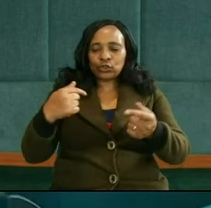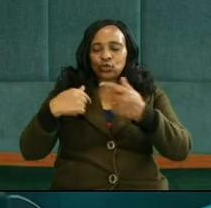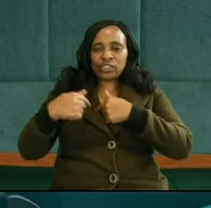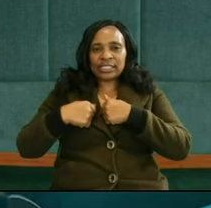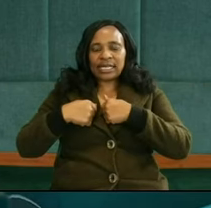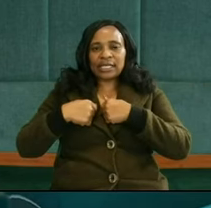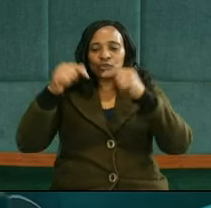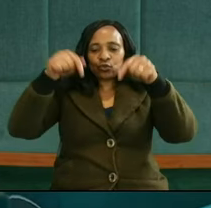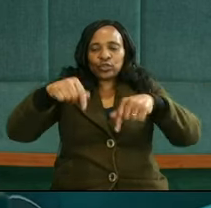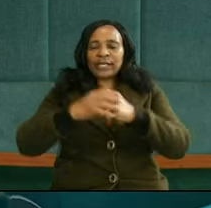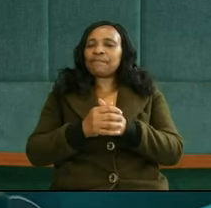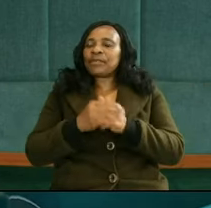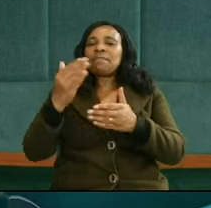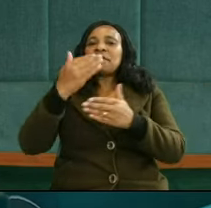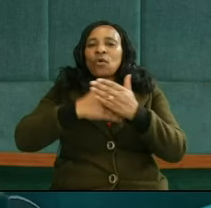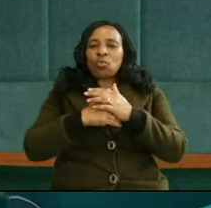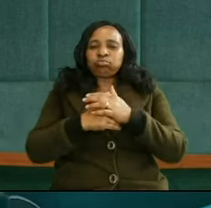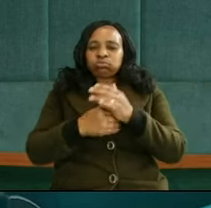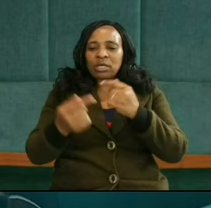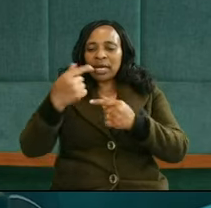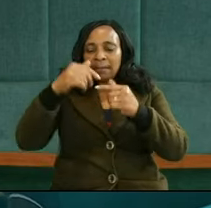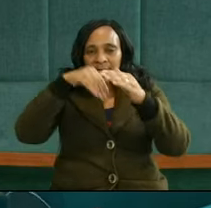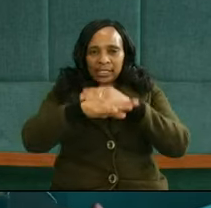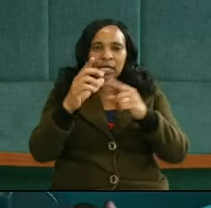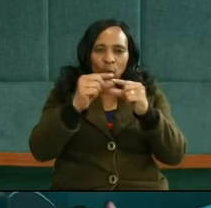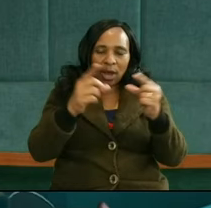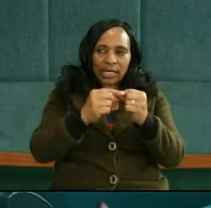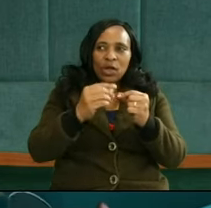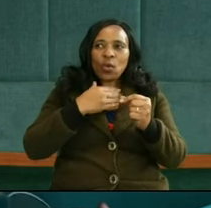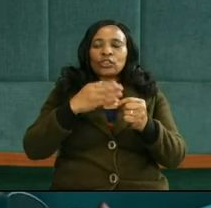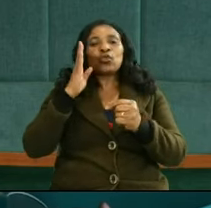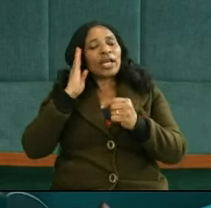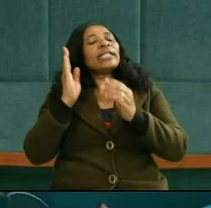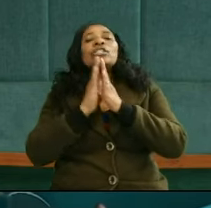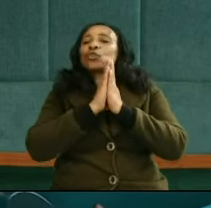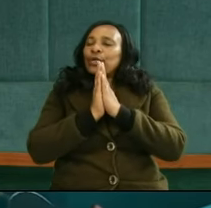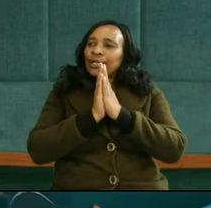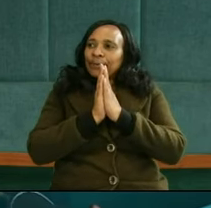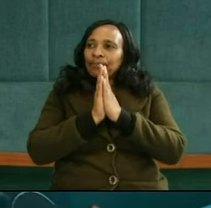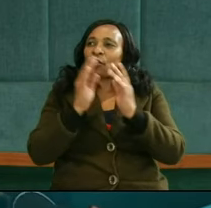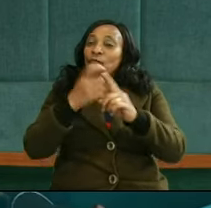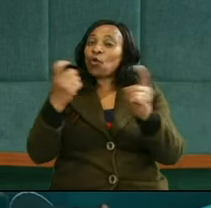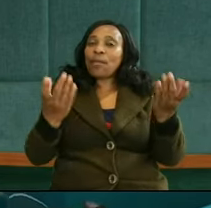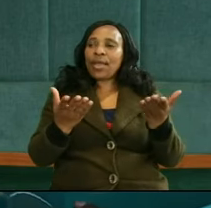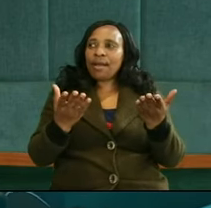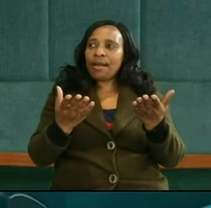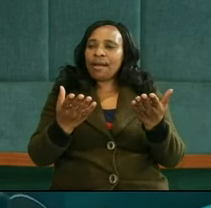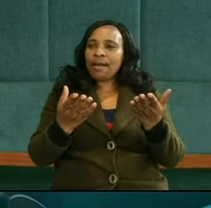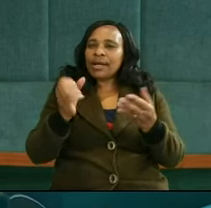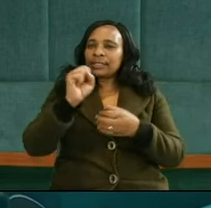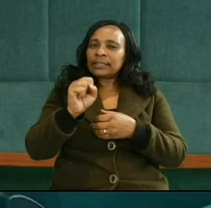together. Before we come into that word, allow me to share with you a story from Steve